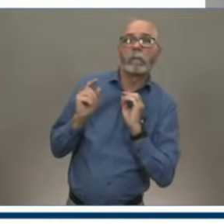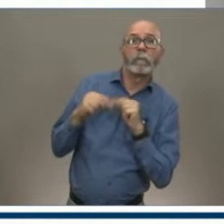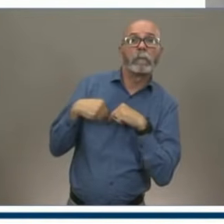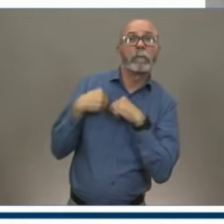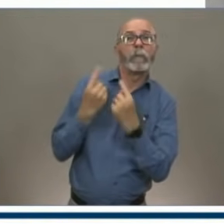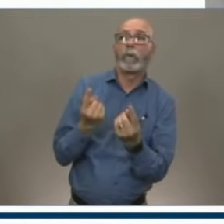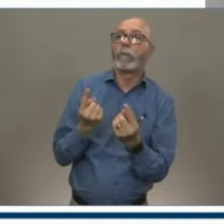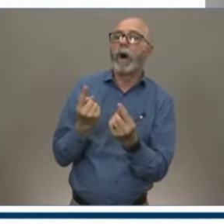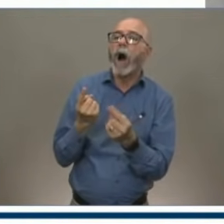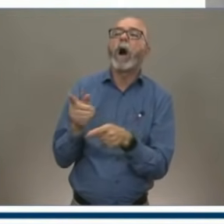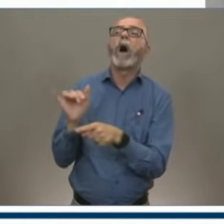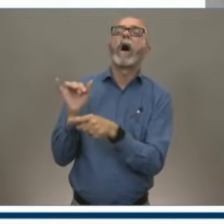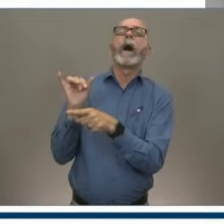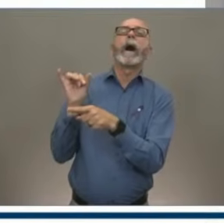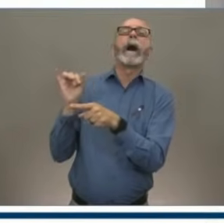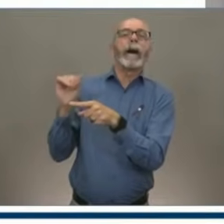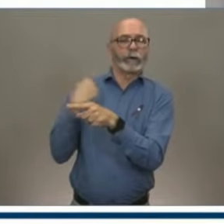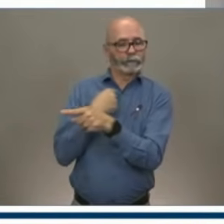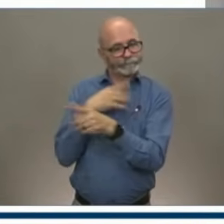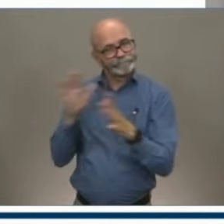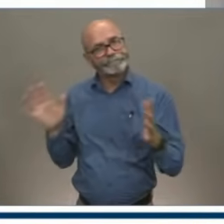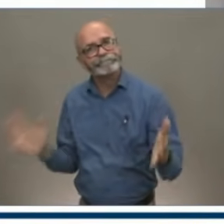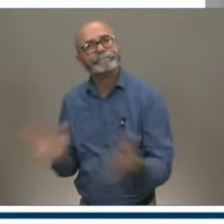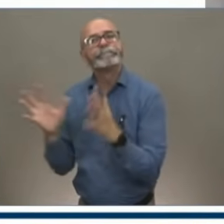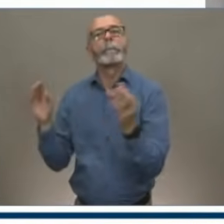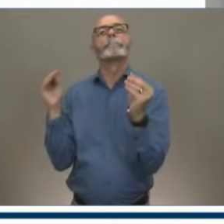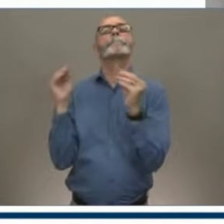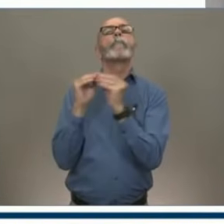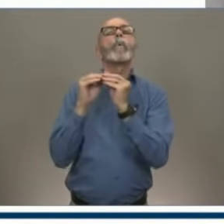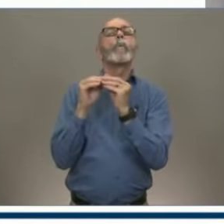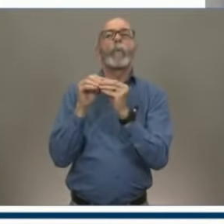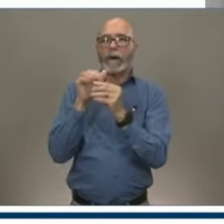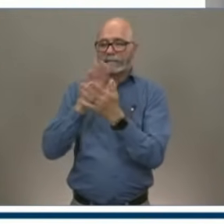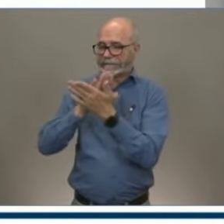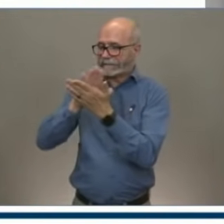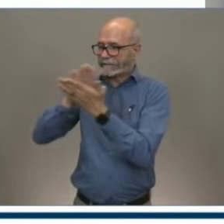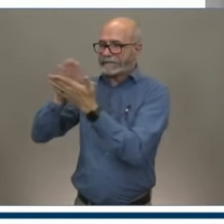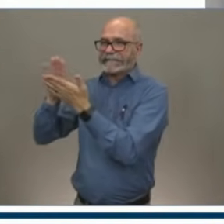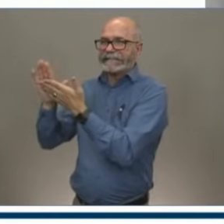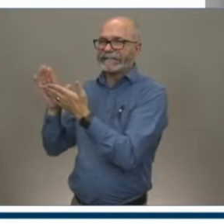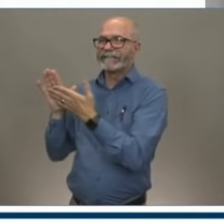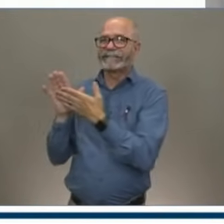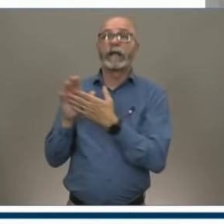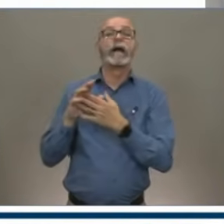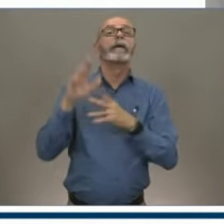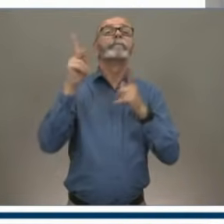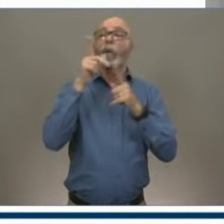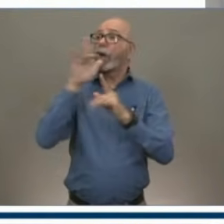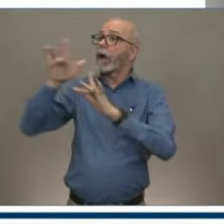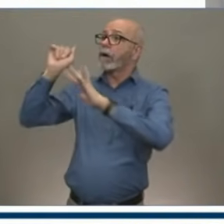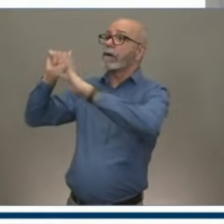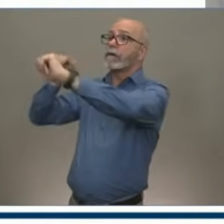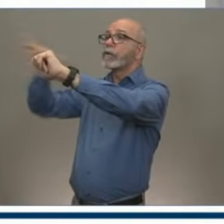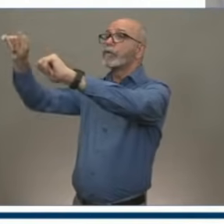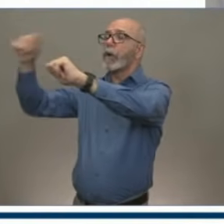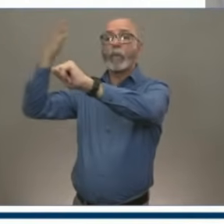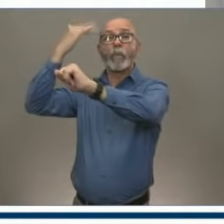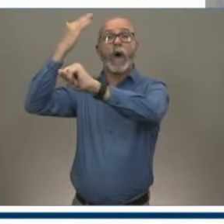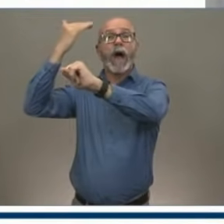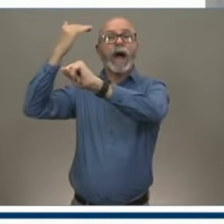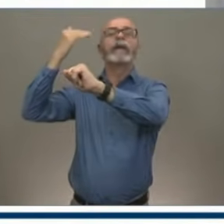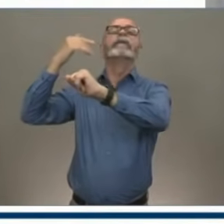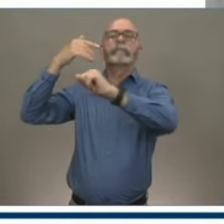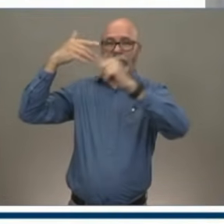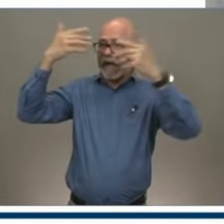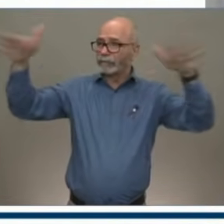ability to be able to go and clean that school free of people being in it. I think that's an important distinction, that they have the ability then to have free reign of that school for a